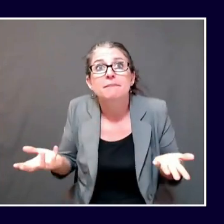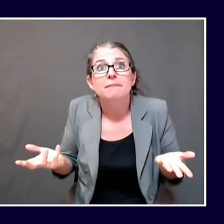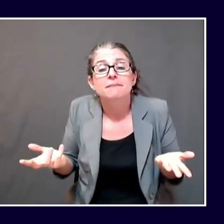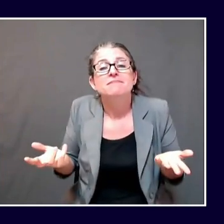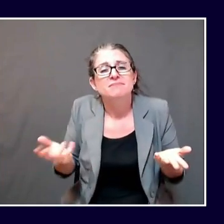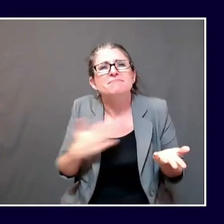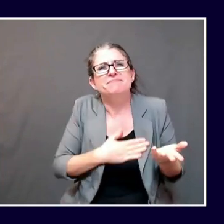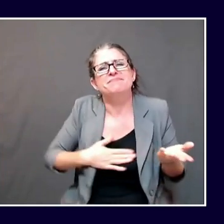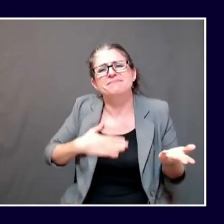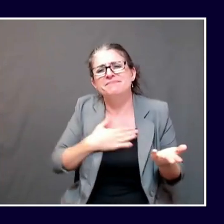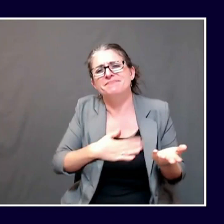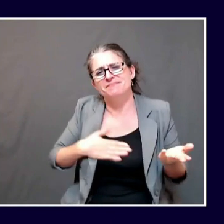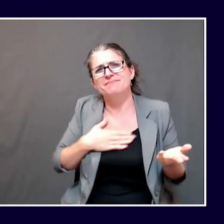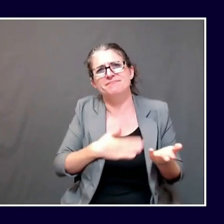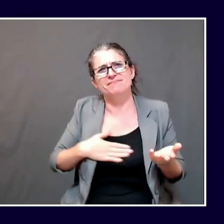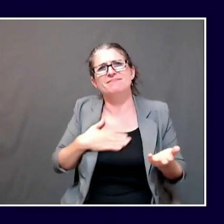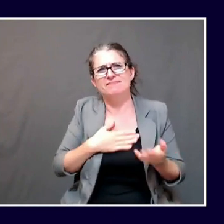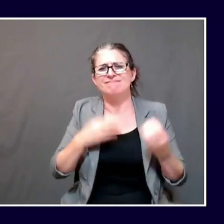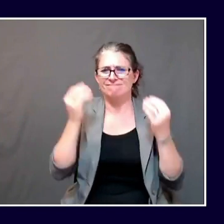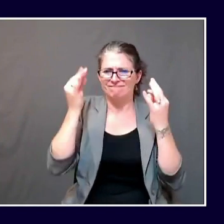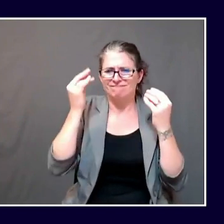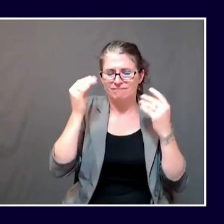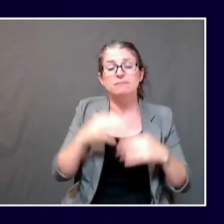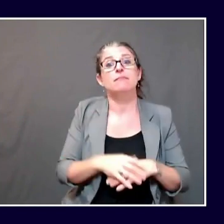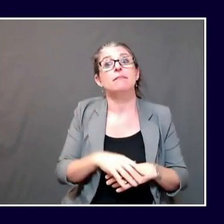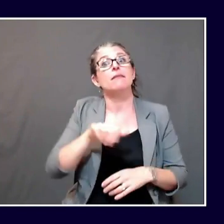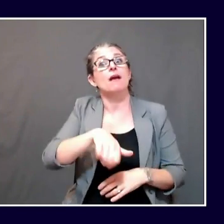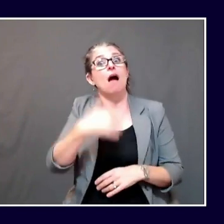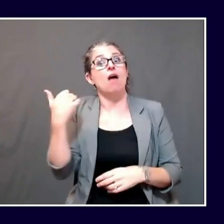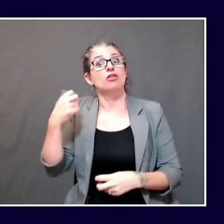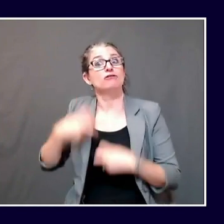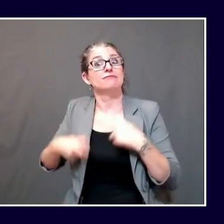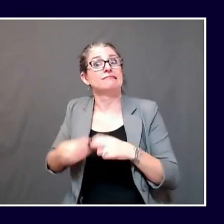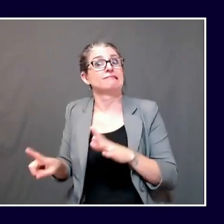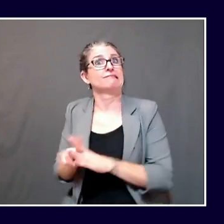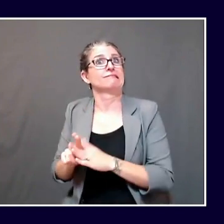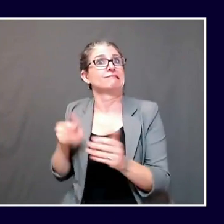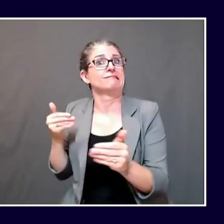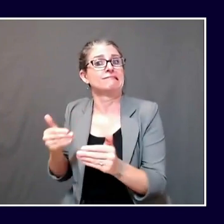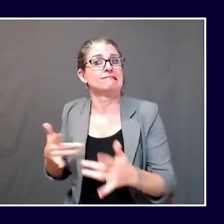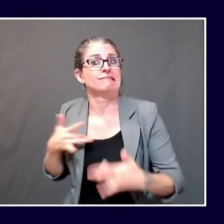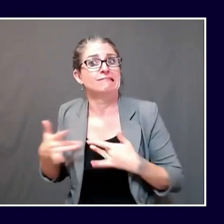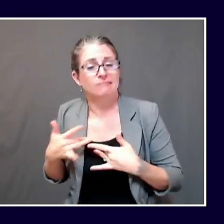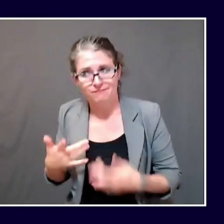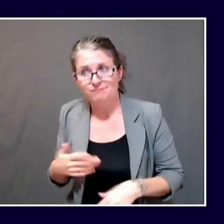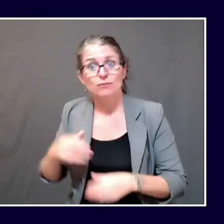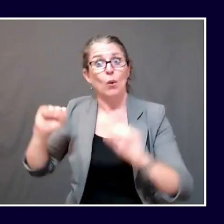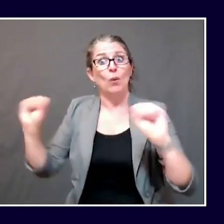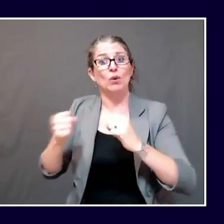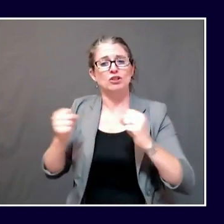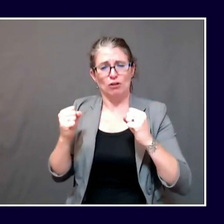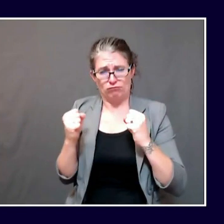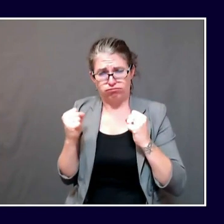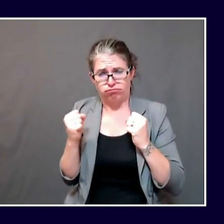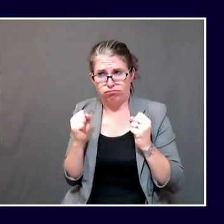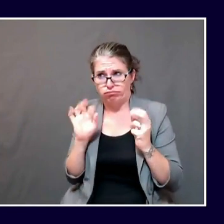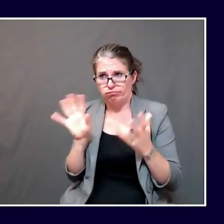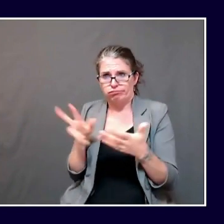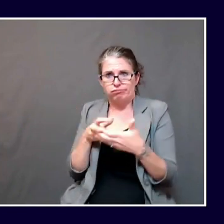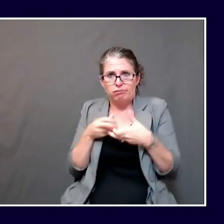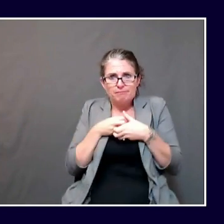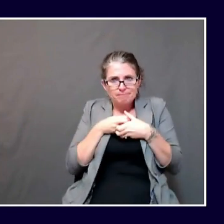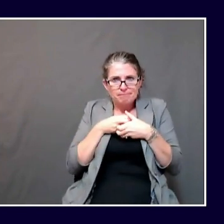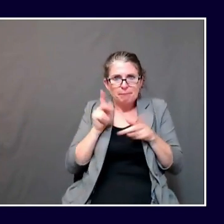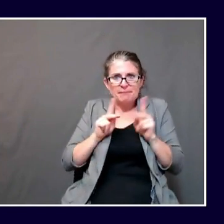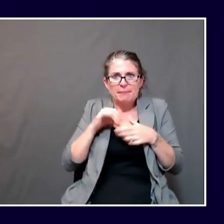going back indoors more. And as we do that, we will lose the protective effect of being outdoors, the UV light, the